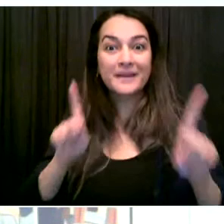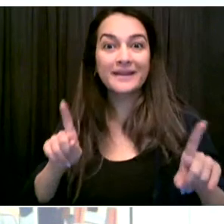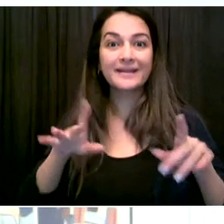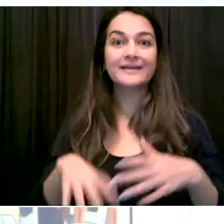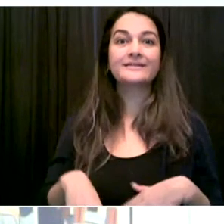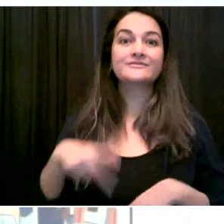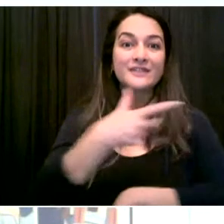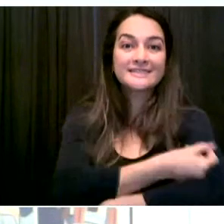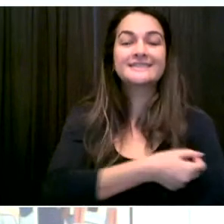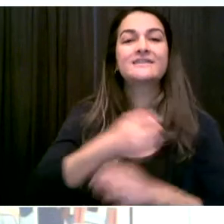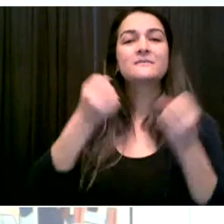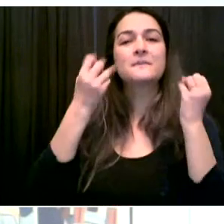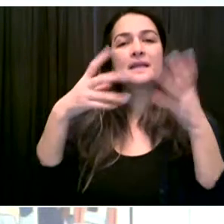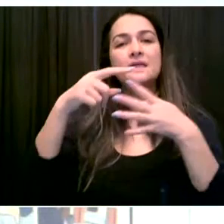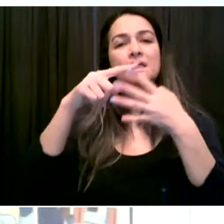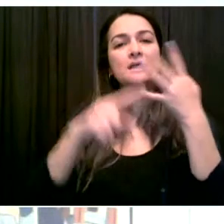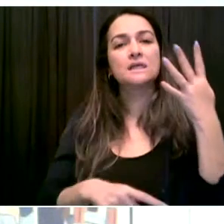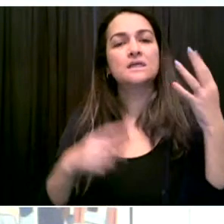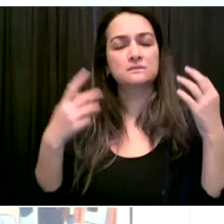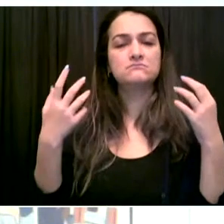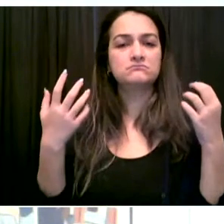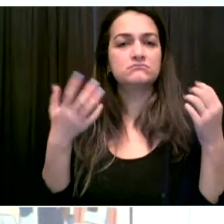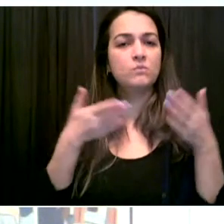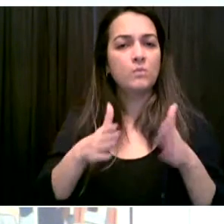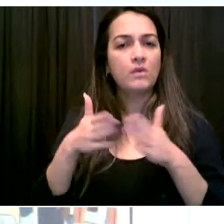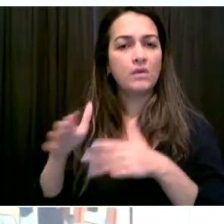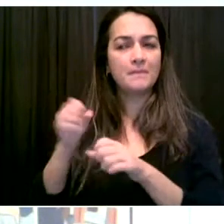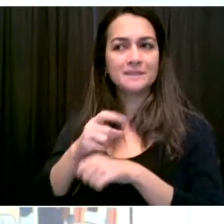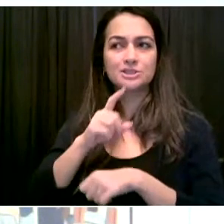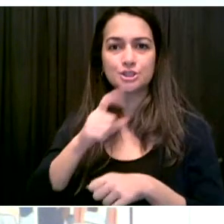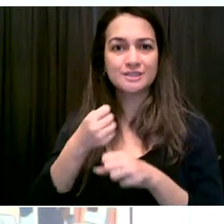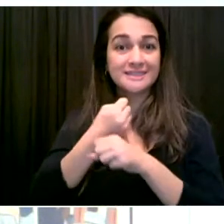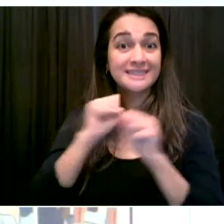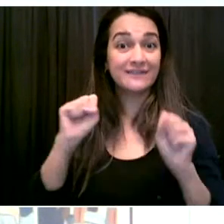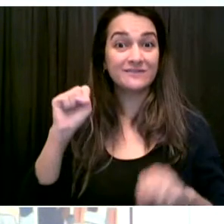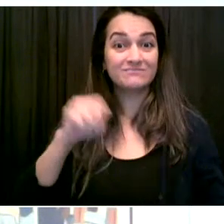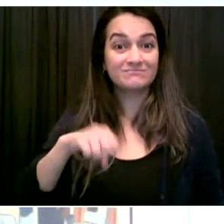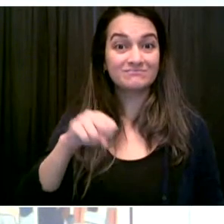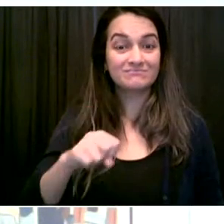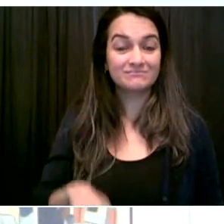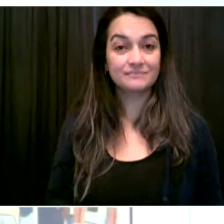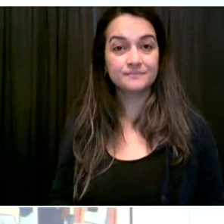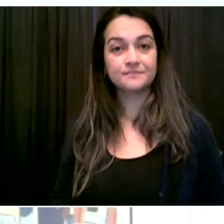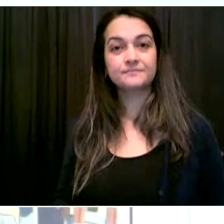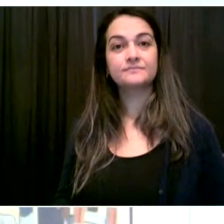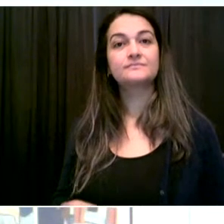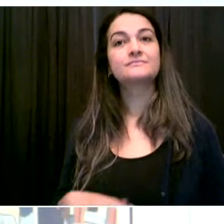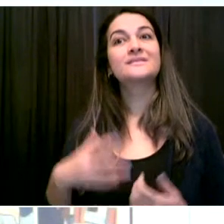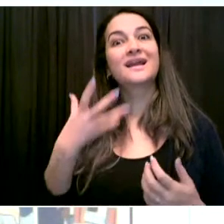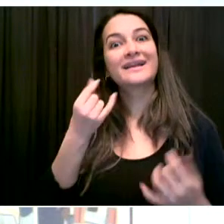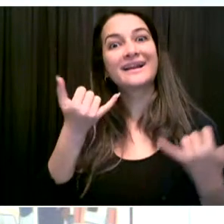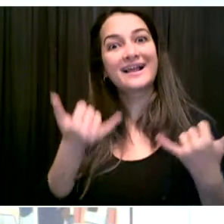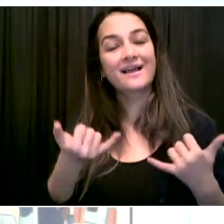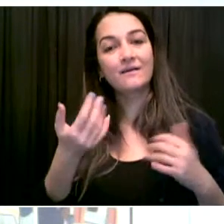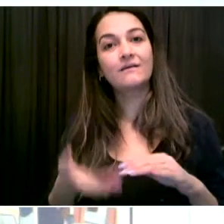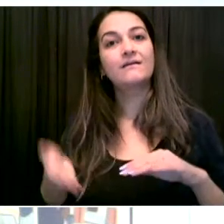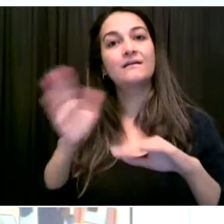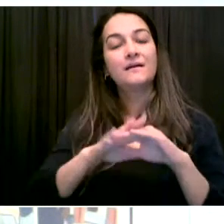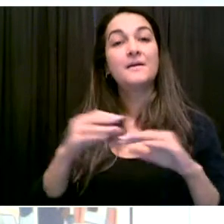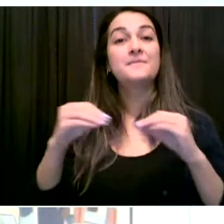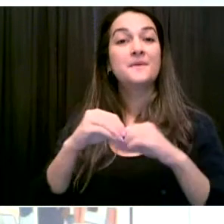most important one is vaccination, making sure that school staff are vaccinated as much as